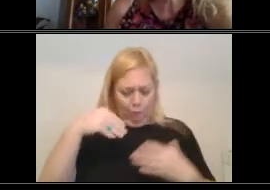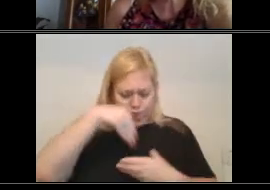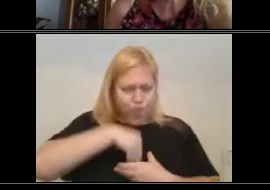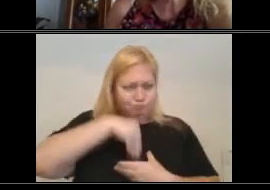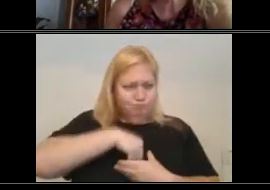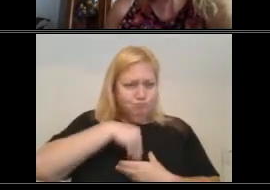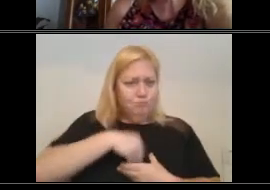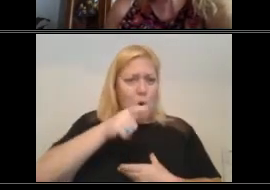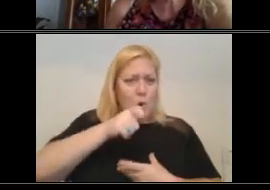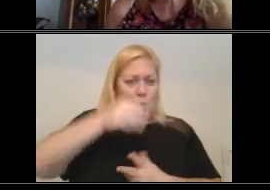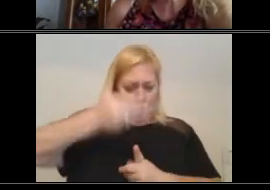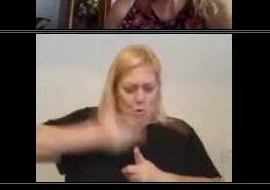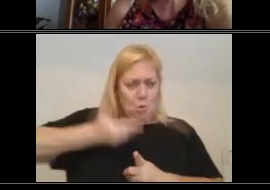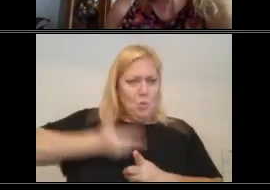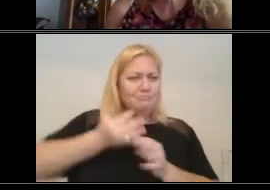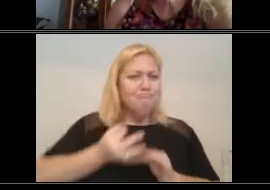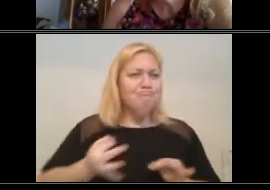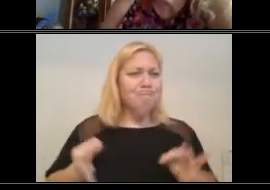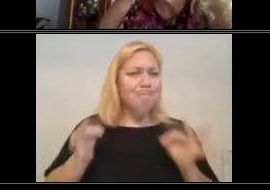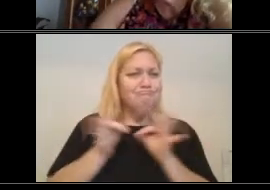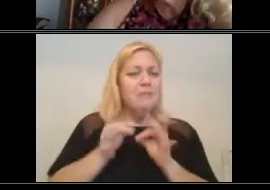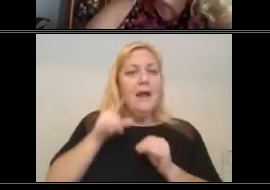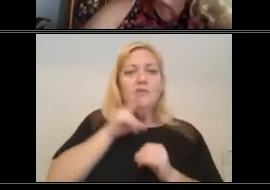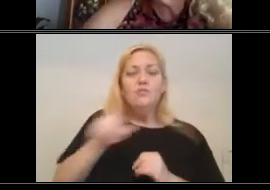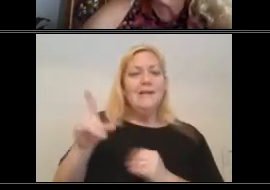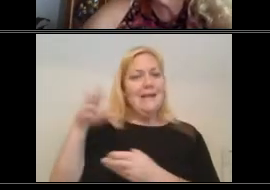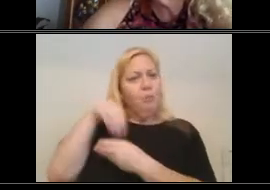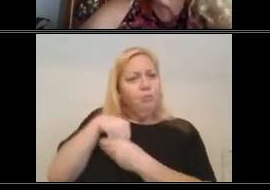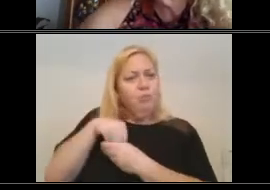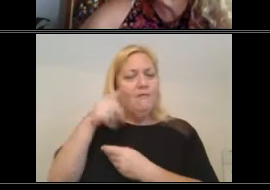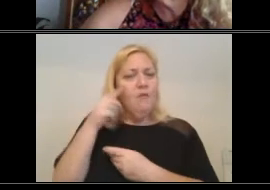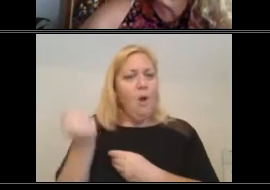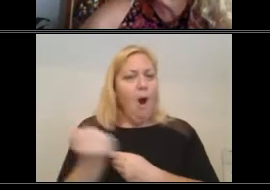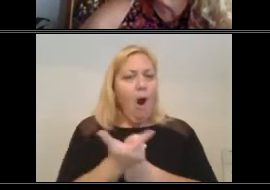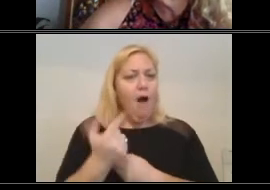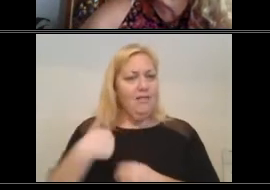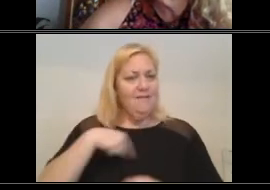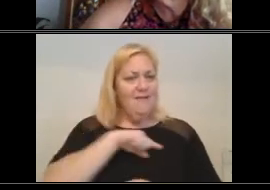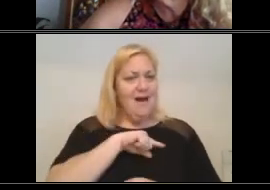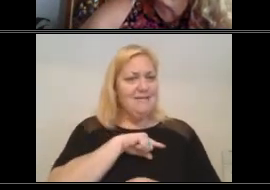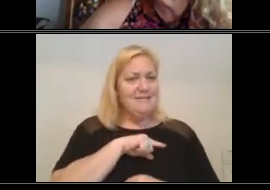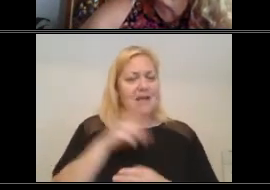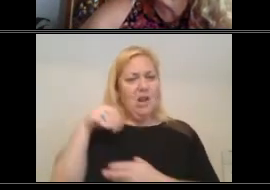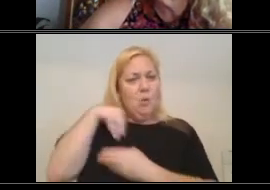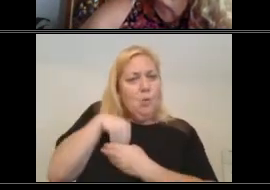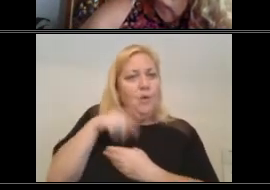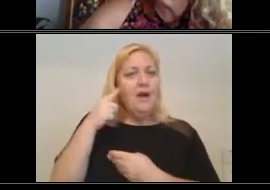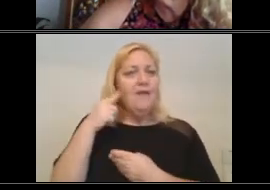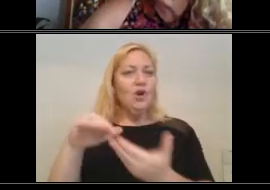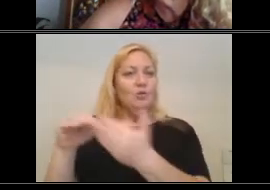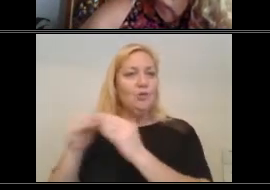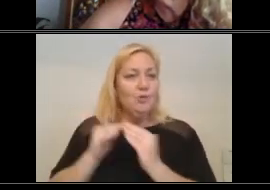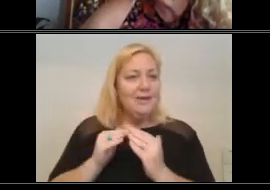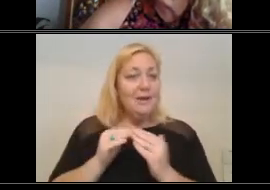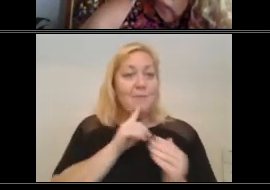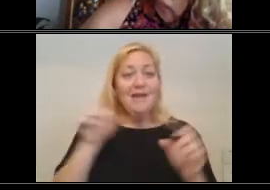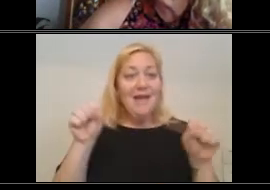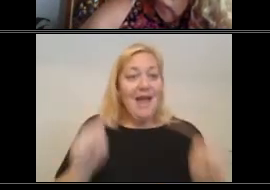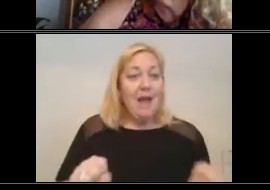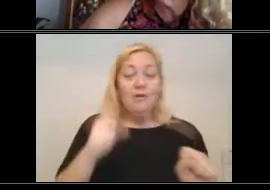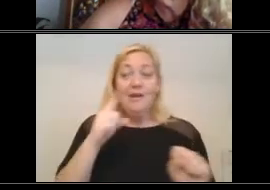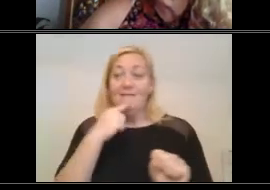now. And I think it's so at the core for all of us, and so at the core for so many of our communities. And to be able to have a say